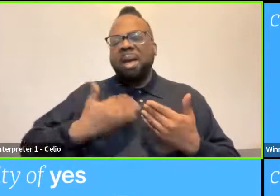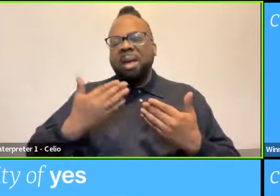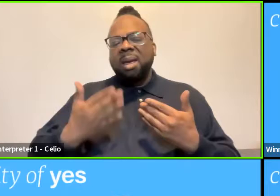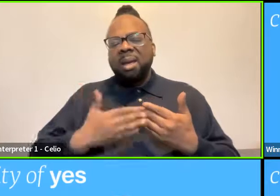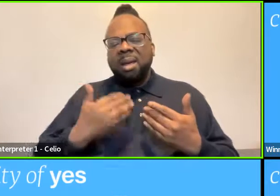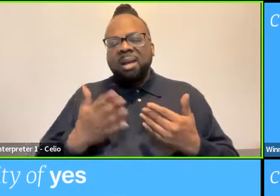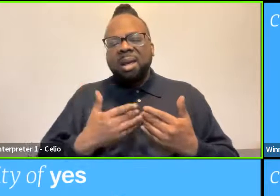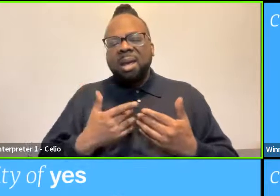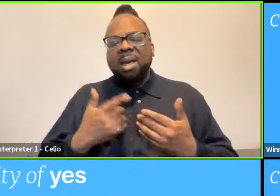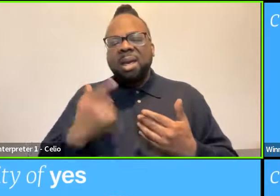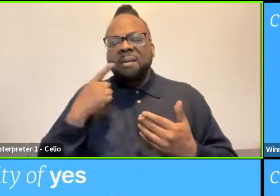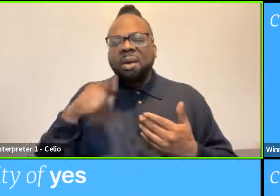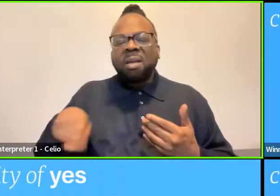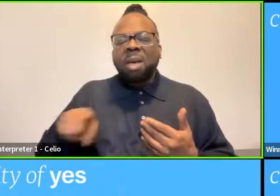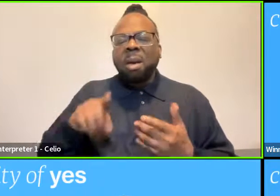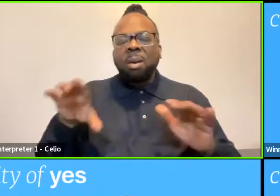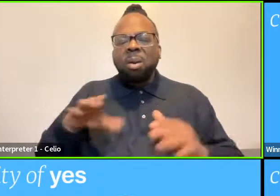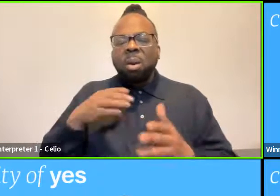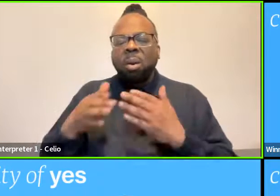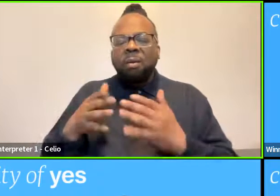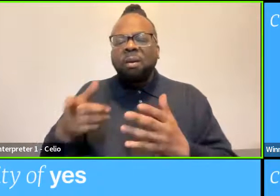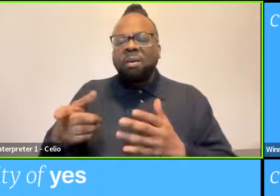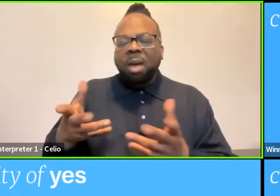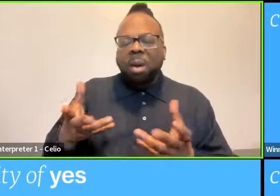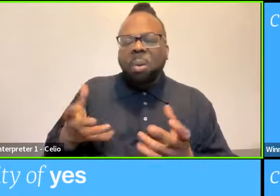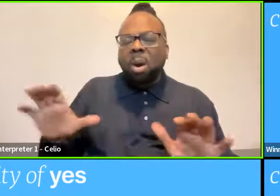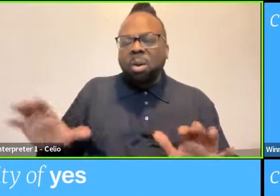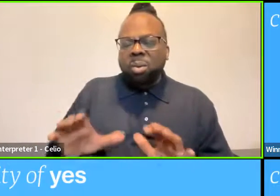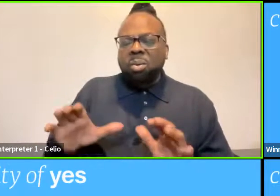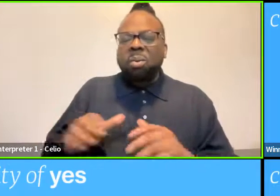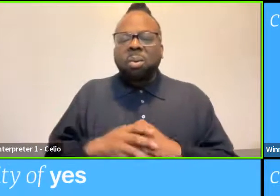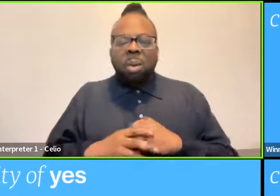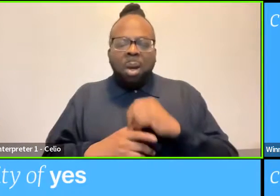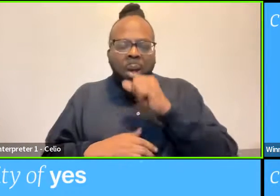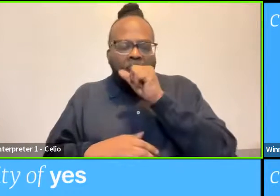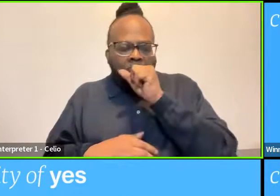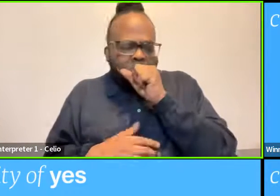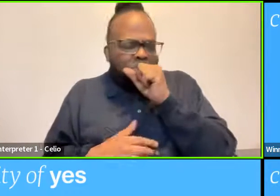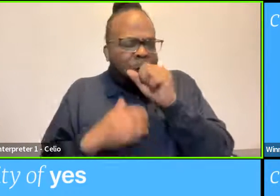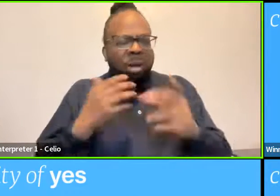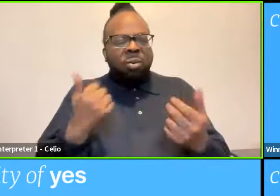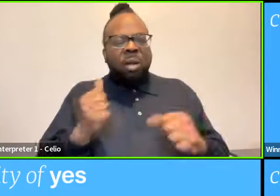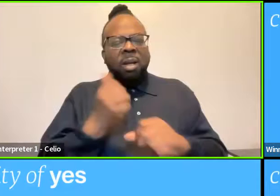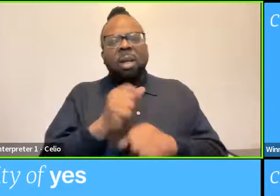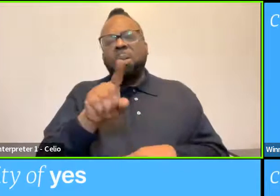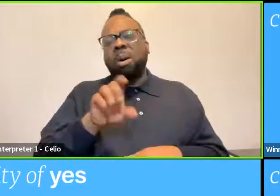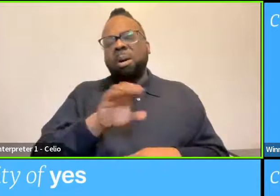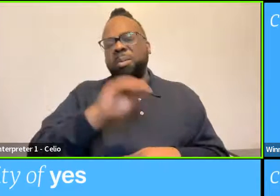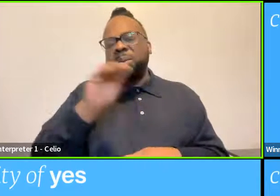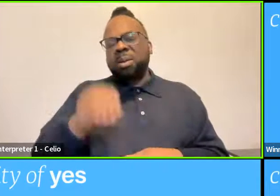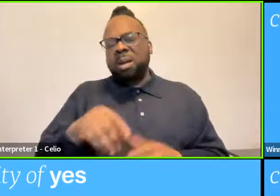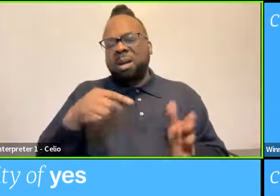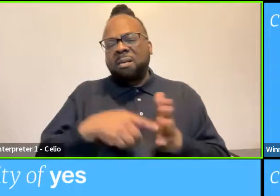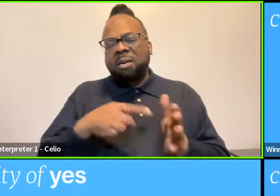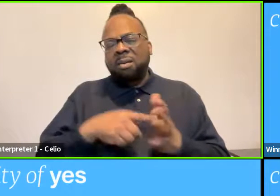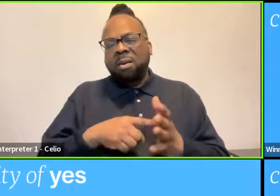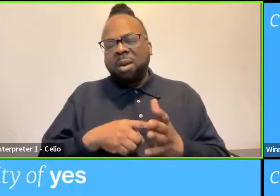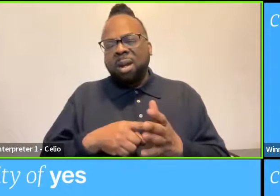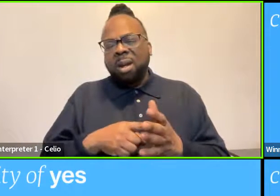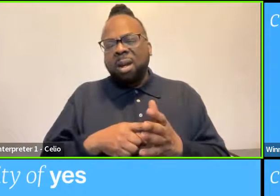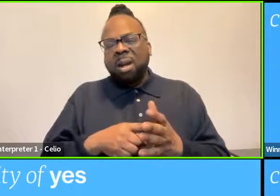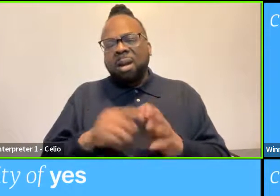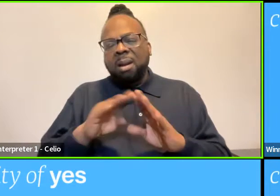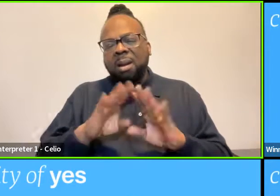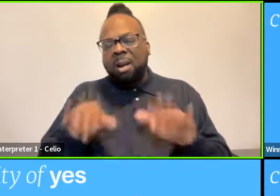do what they want to do on their sites as well, which again tends to be those 100% affordable development infill there, that in